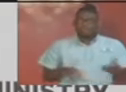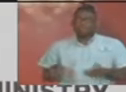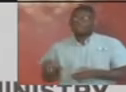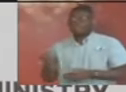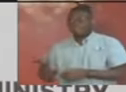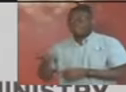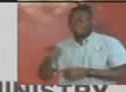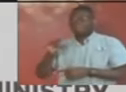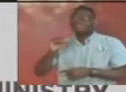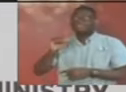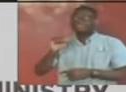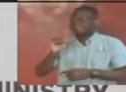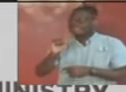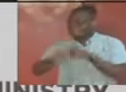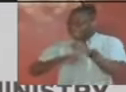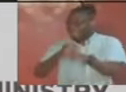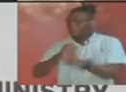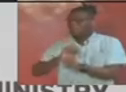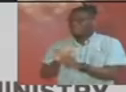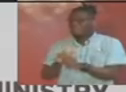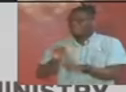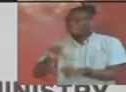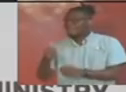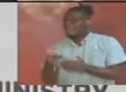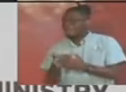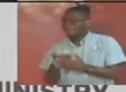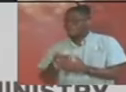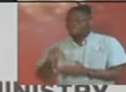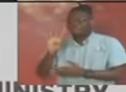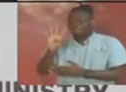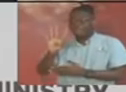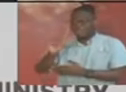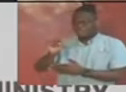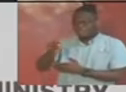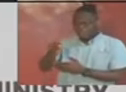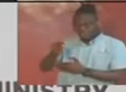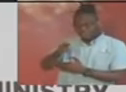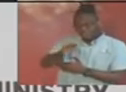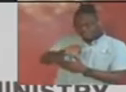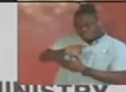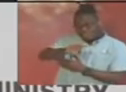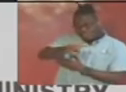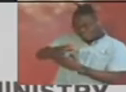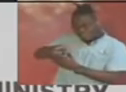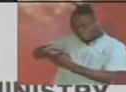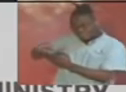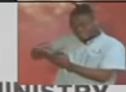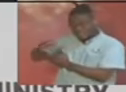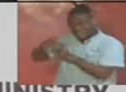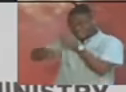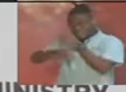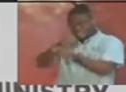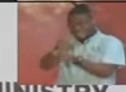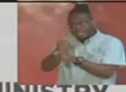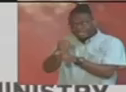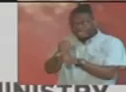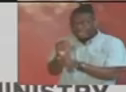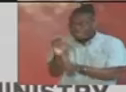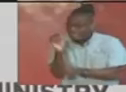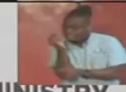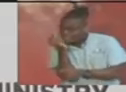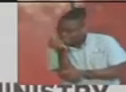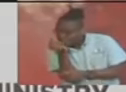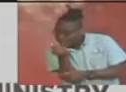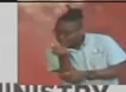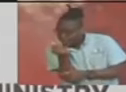the literature shows that there are about 4,000 variants. Just one change, it's like a link in a chain. One